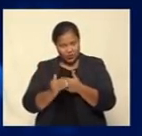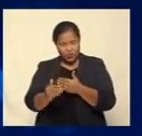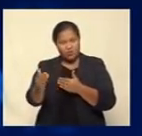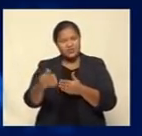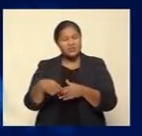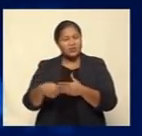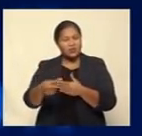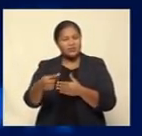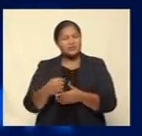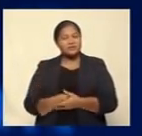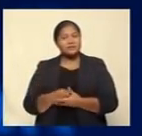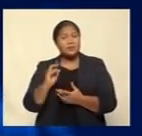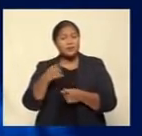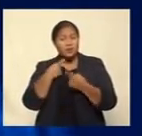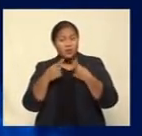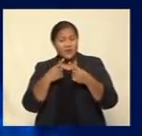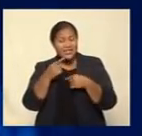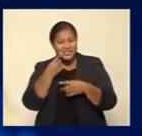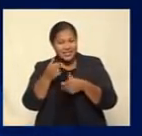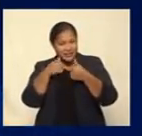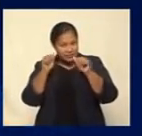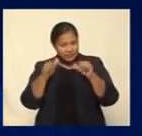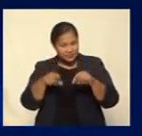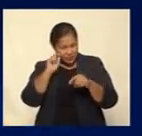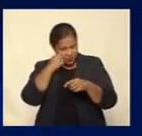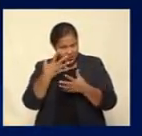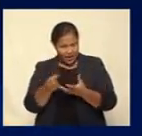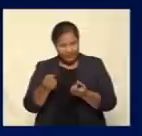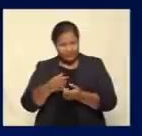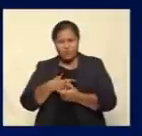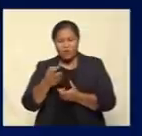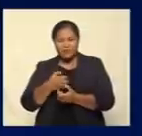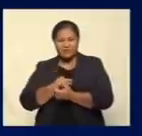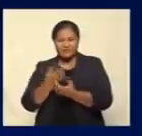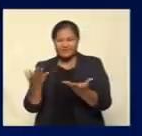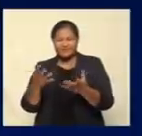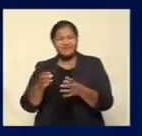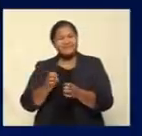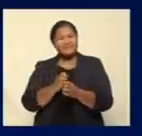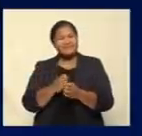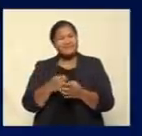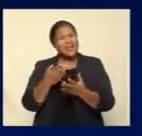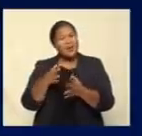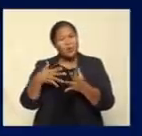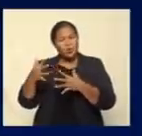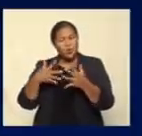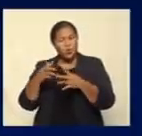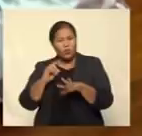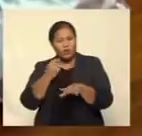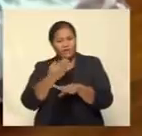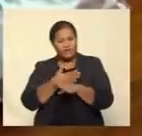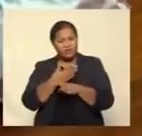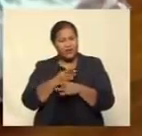comes as the ministry will be running an expanded network of seed package distribution around Viti Levu.